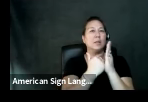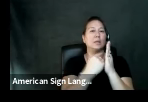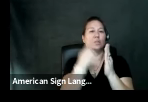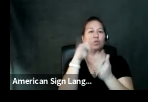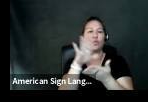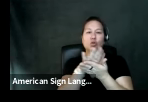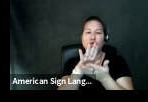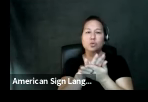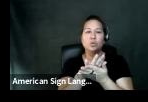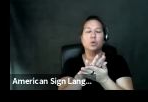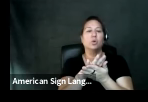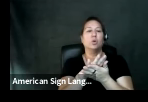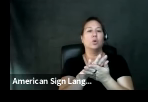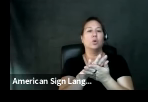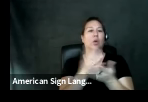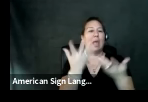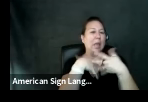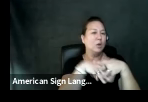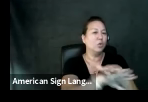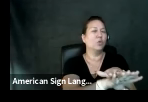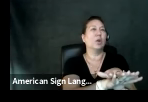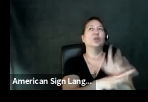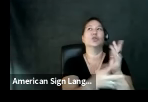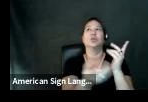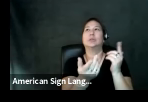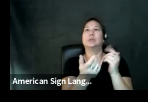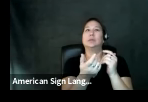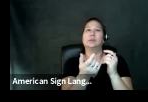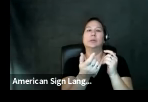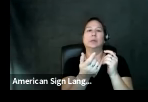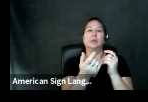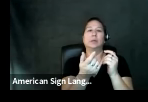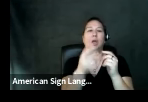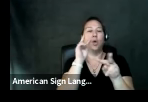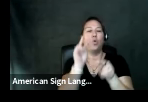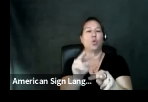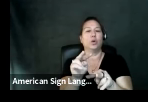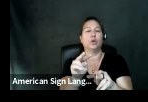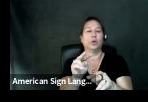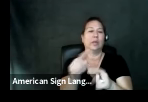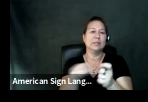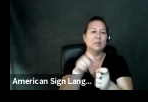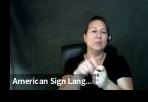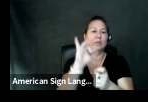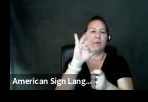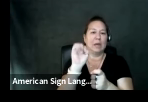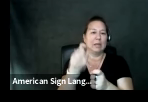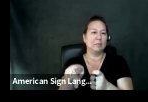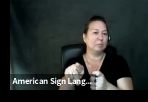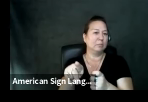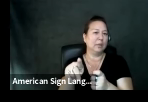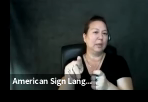physical integration, looking at the actual IEP, the parent involvement, looking